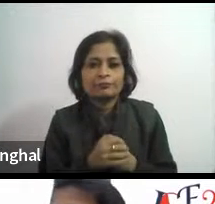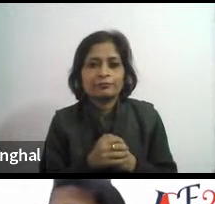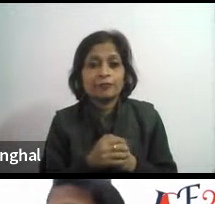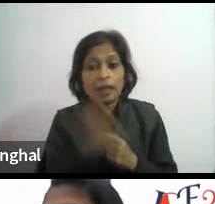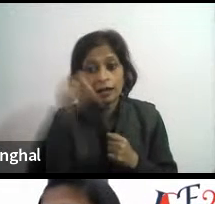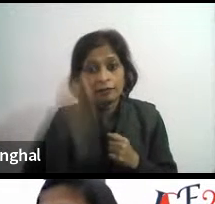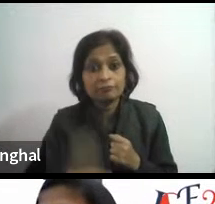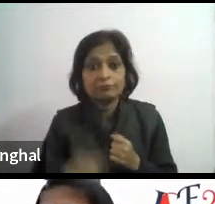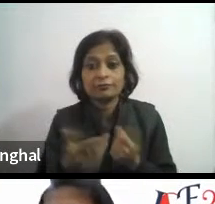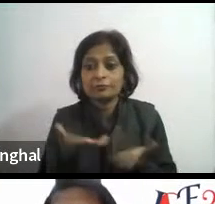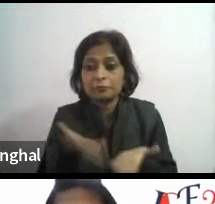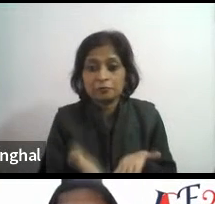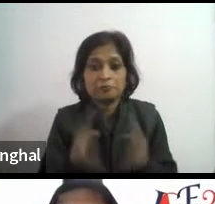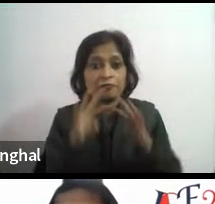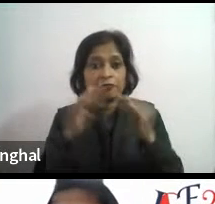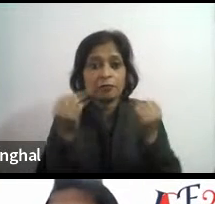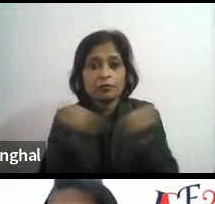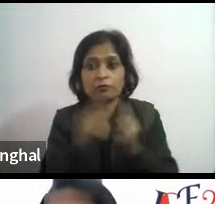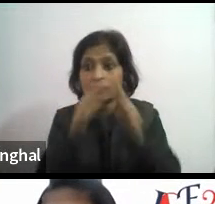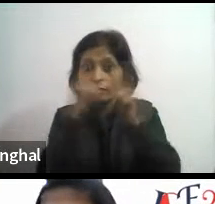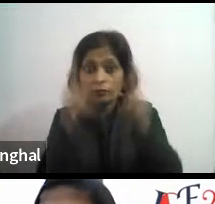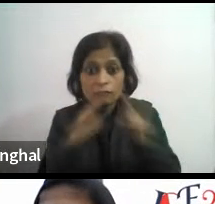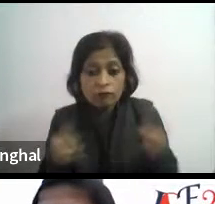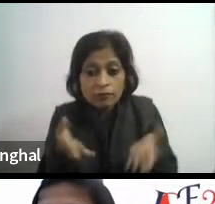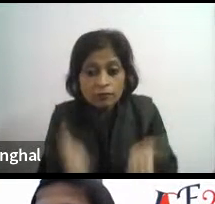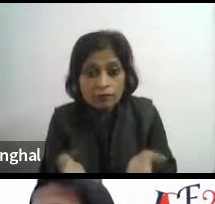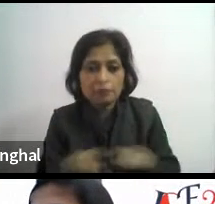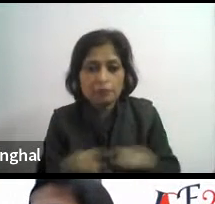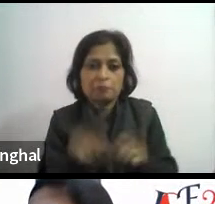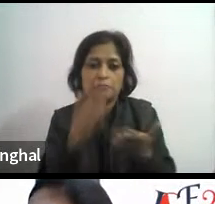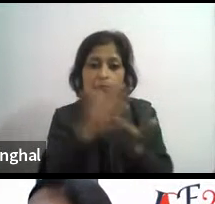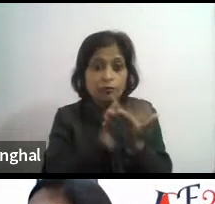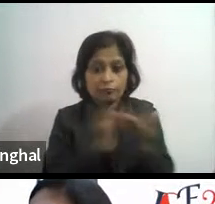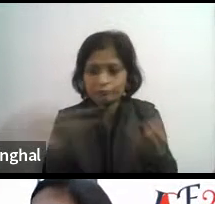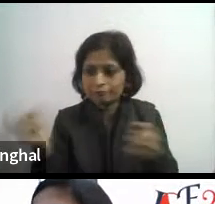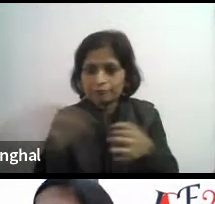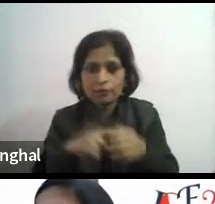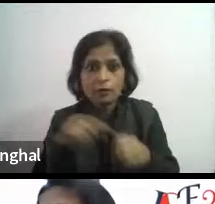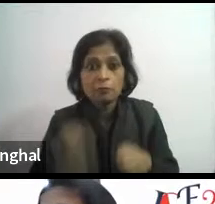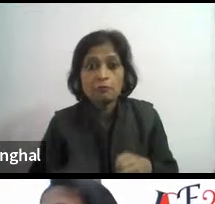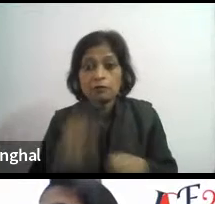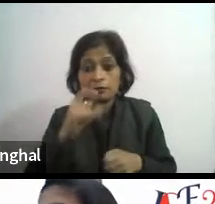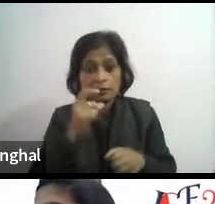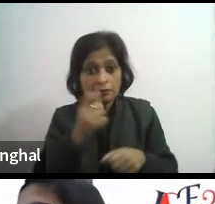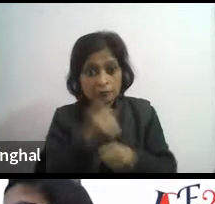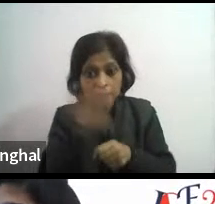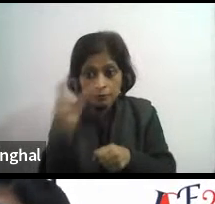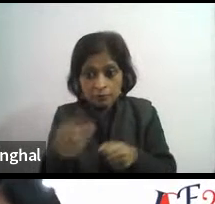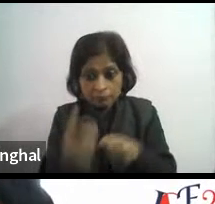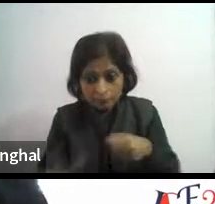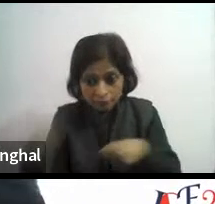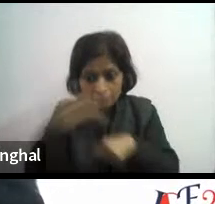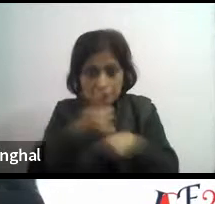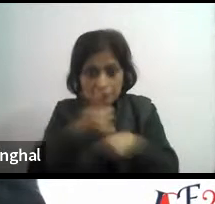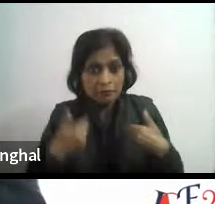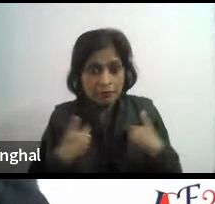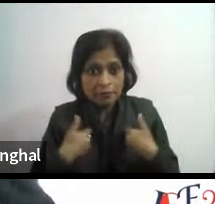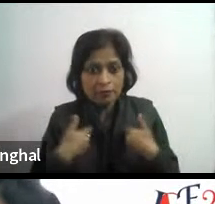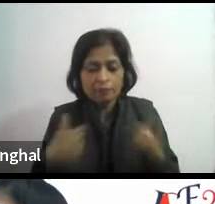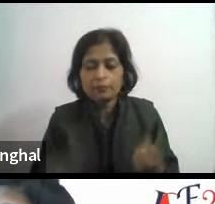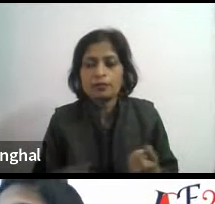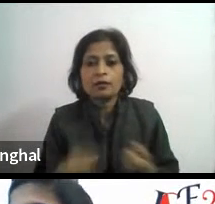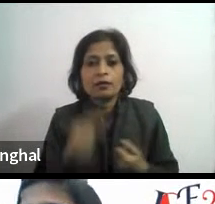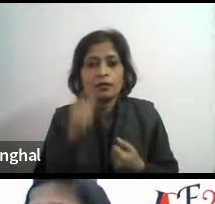be a part of this international conference as a chief guest. I'm very thankful to